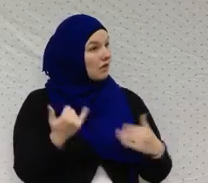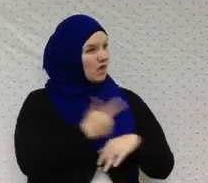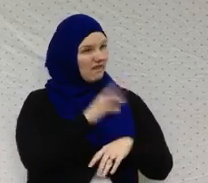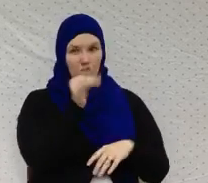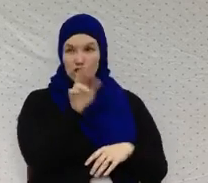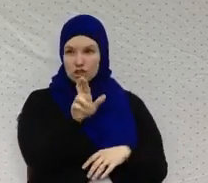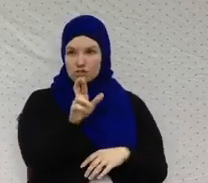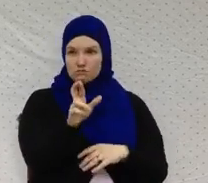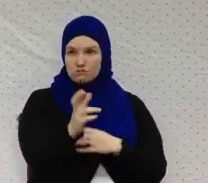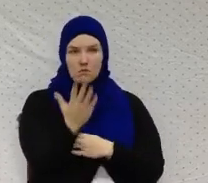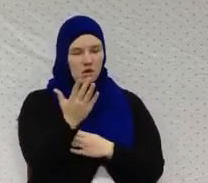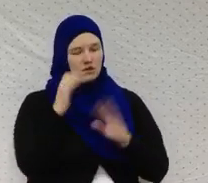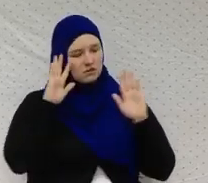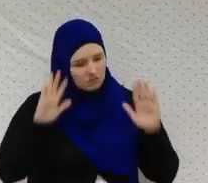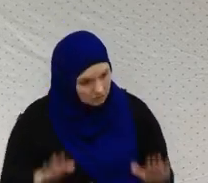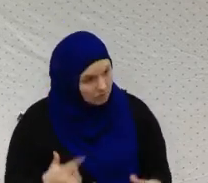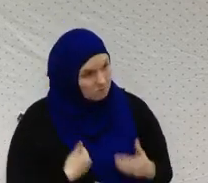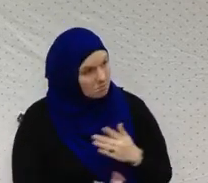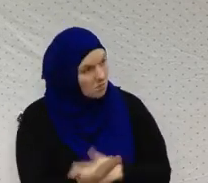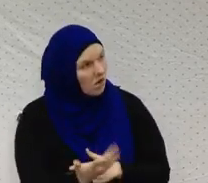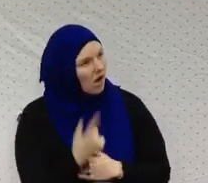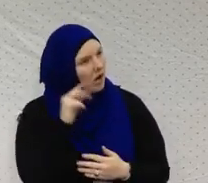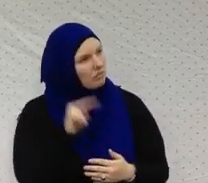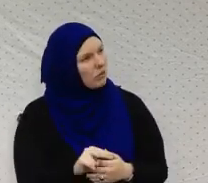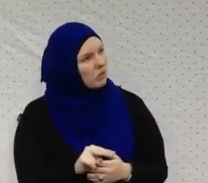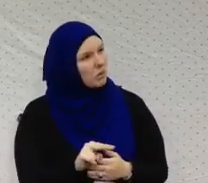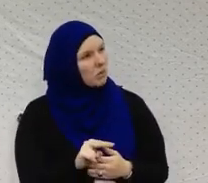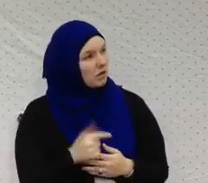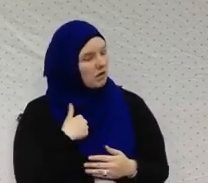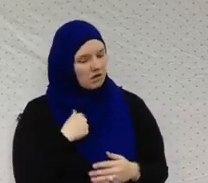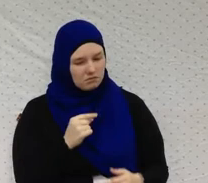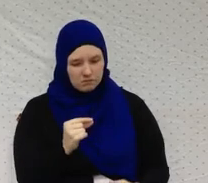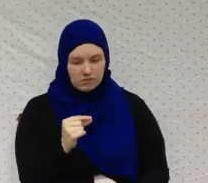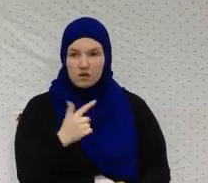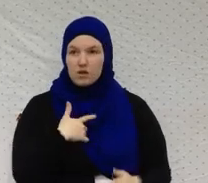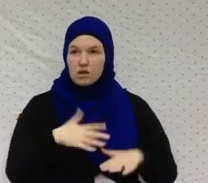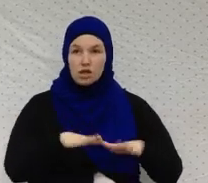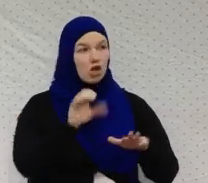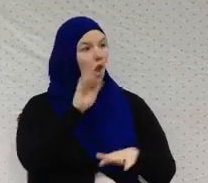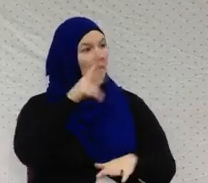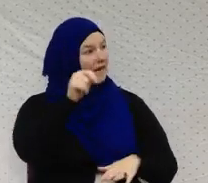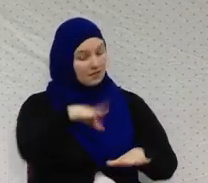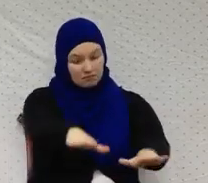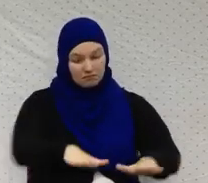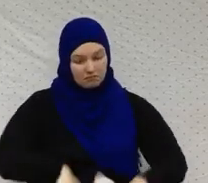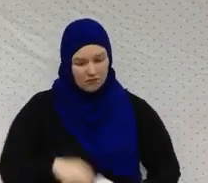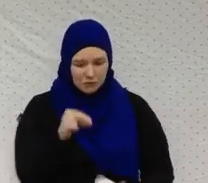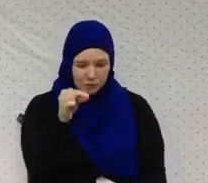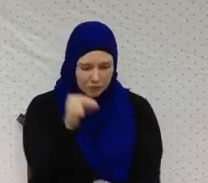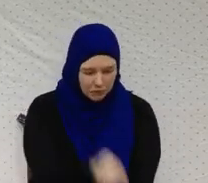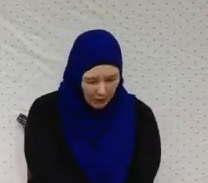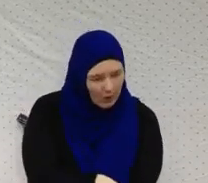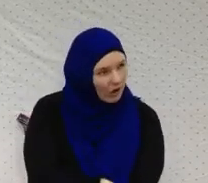sujood today at Fajr, and I looked and there was a very minute speck on the